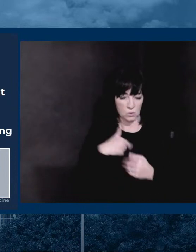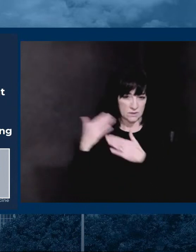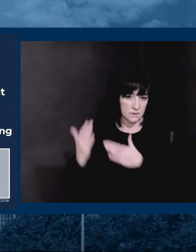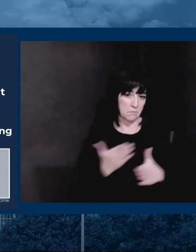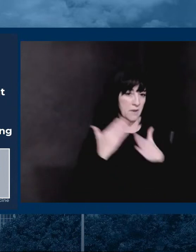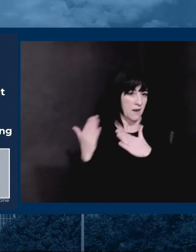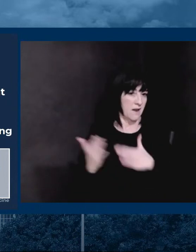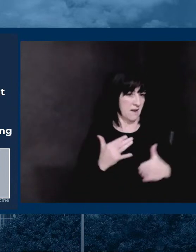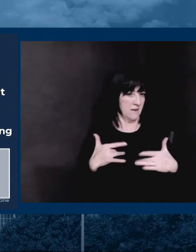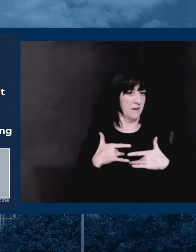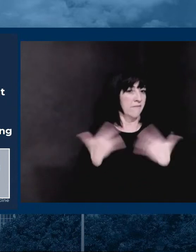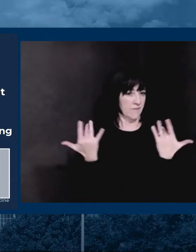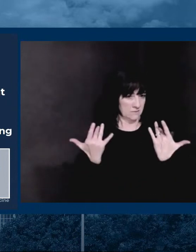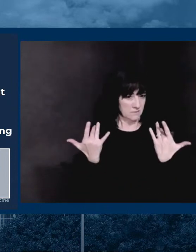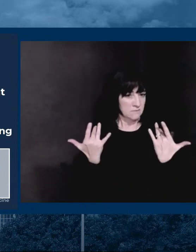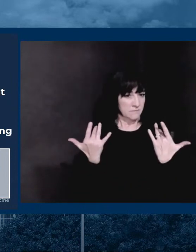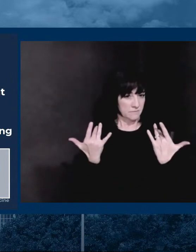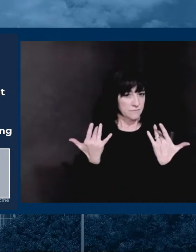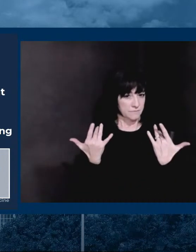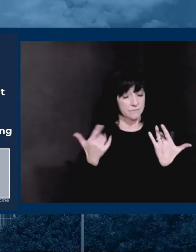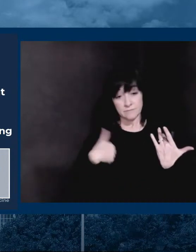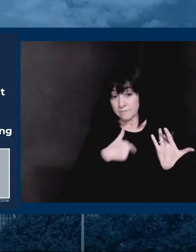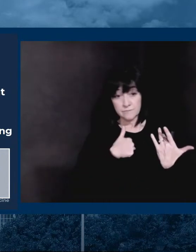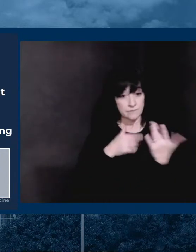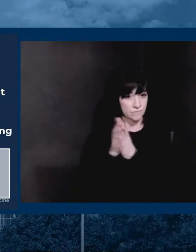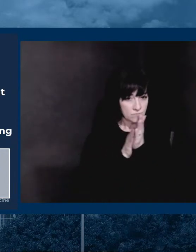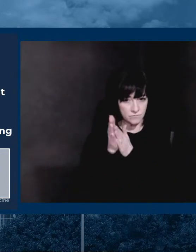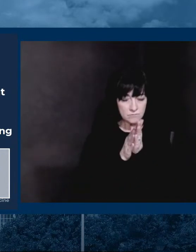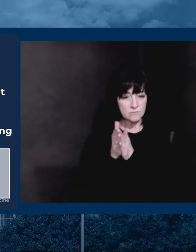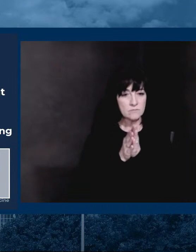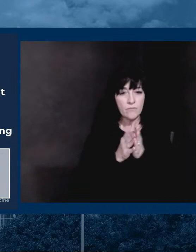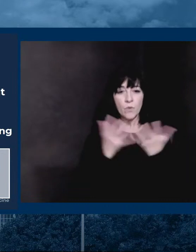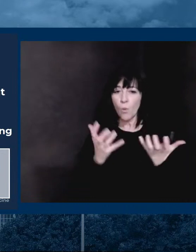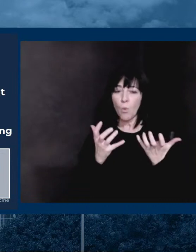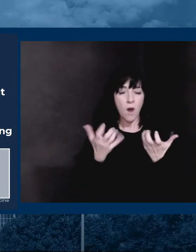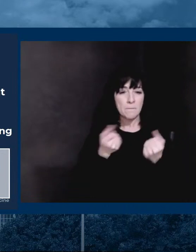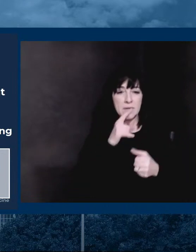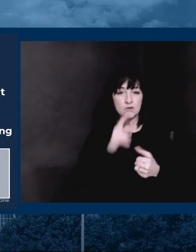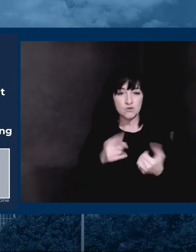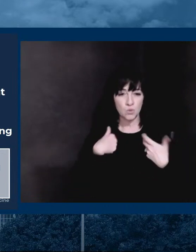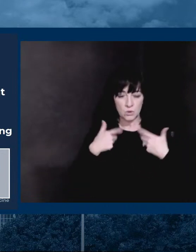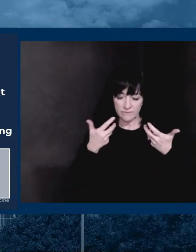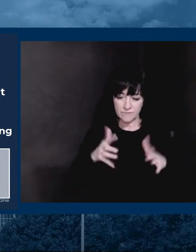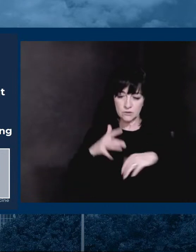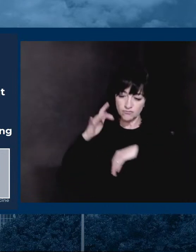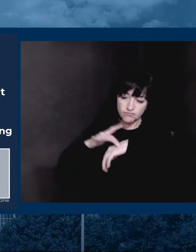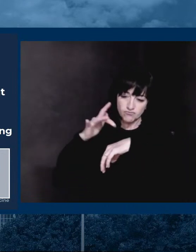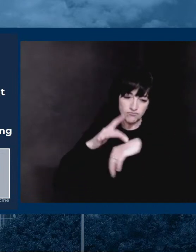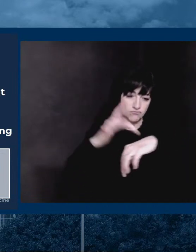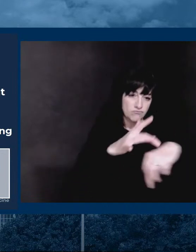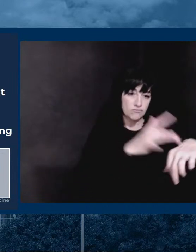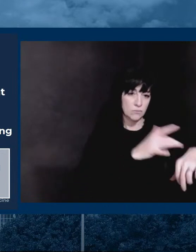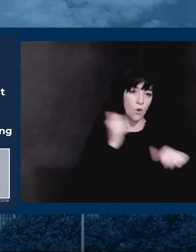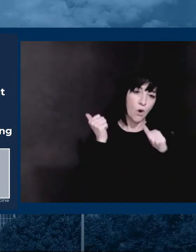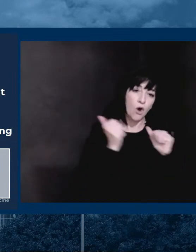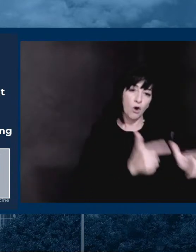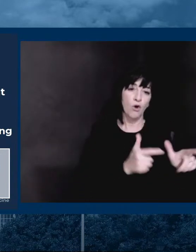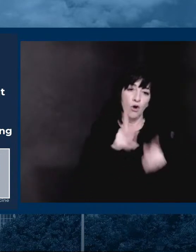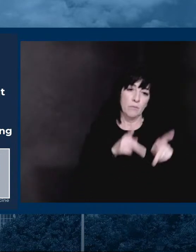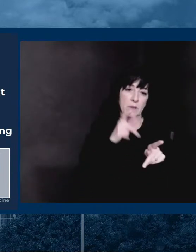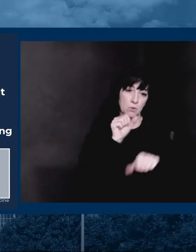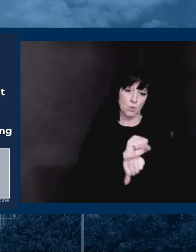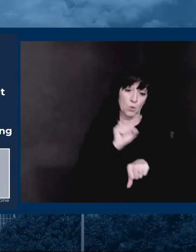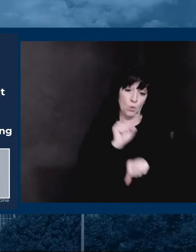really eager to get all healthcare workers who have not yet gotten their vaccination,